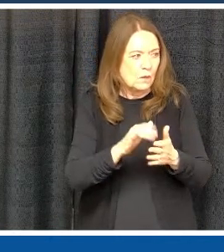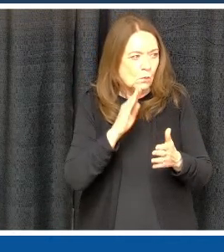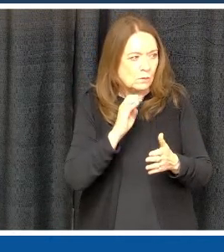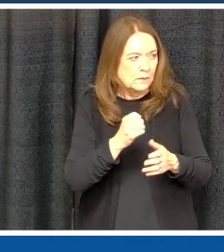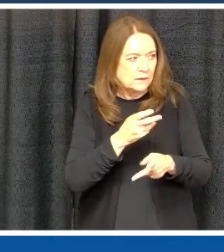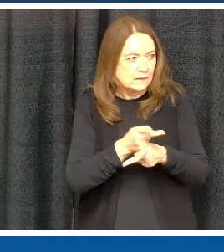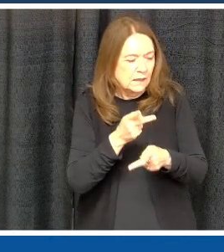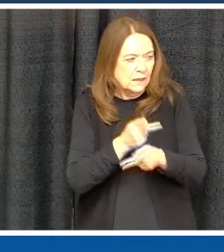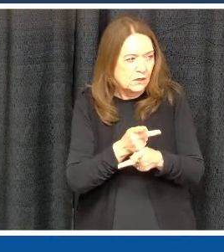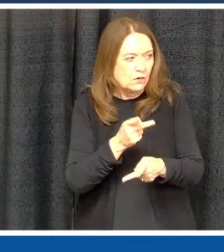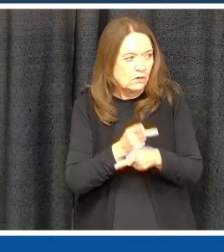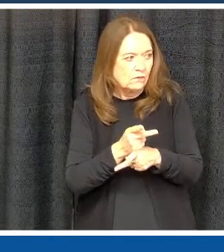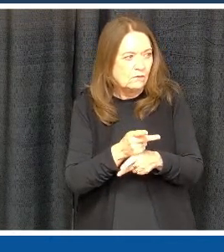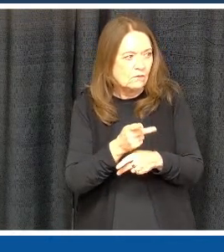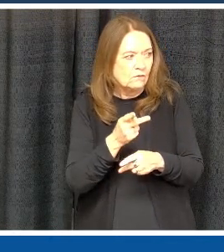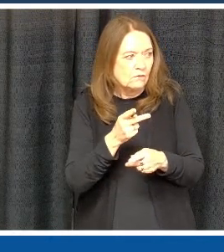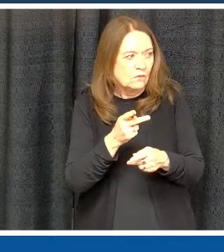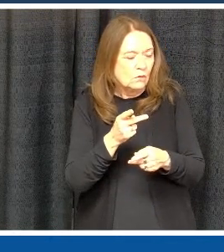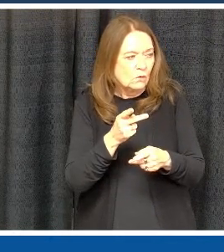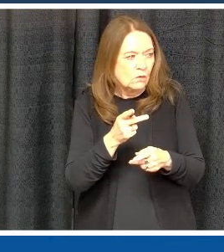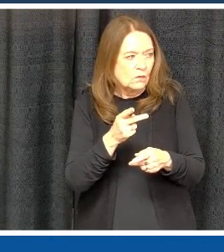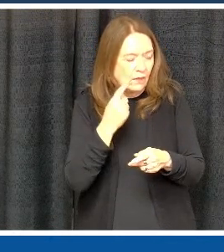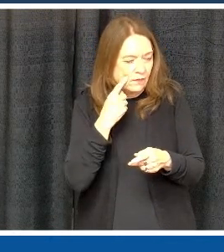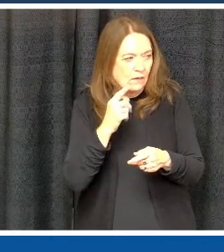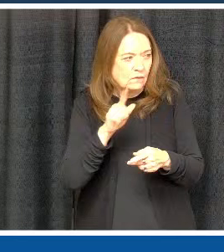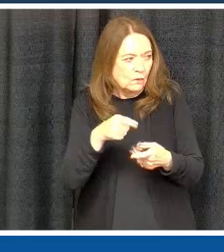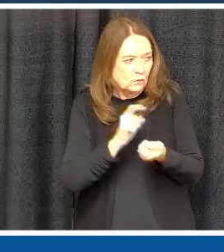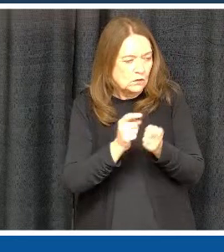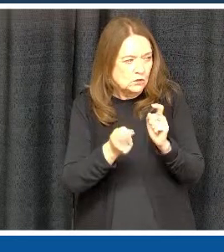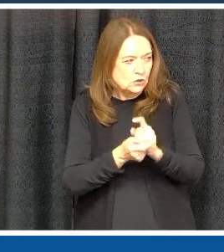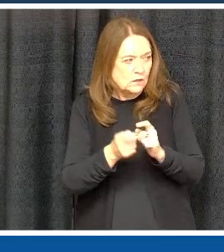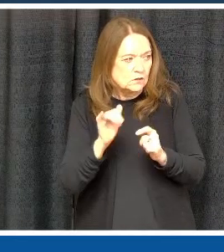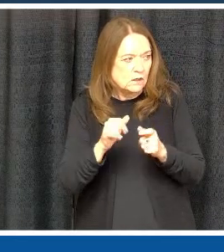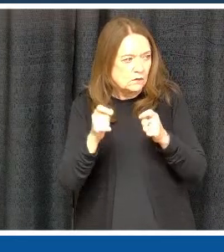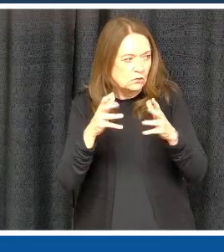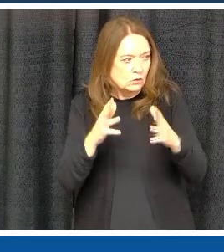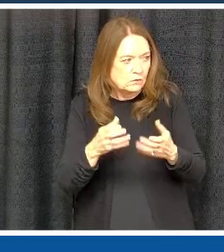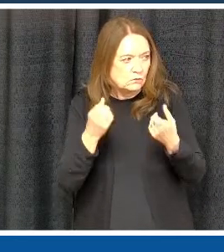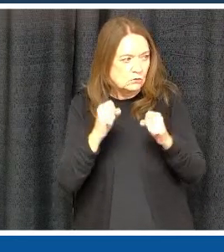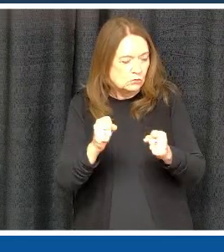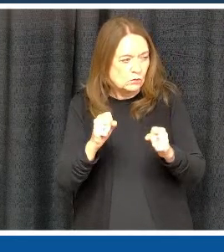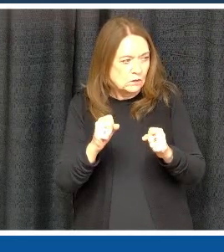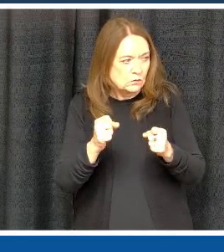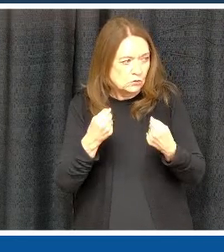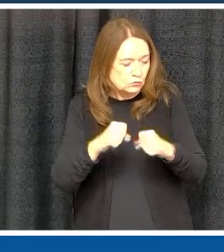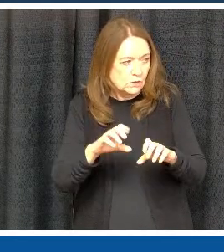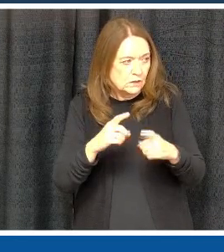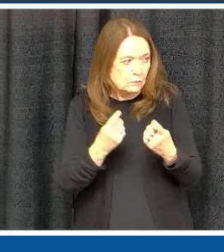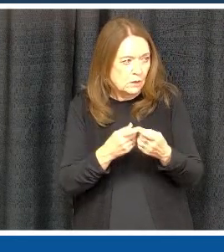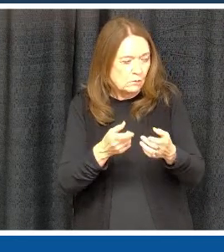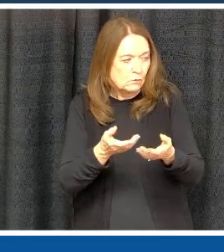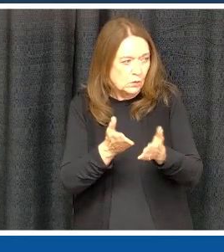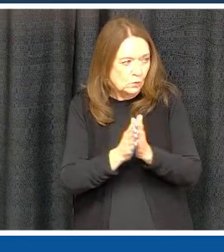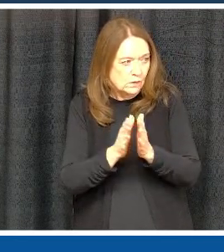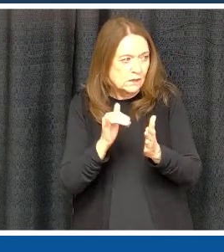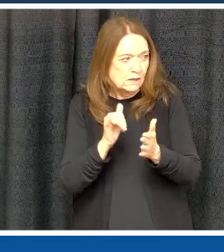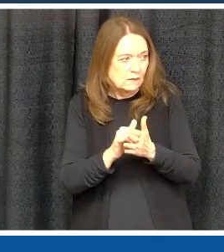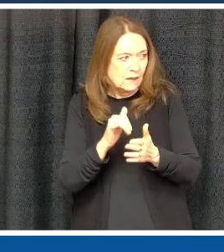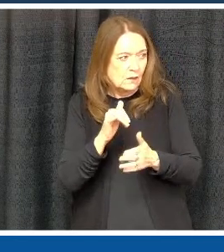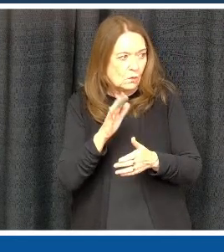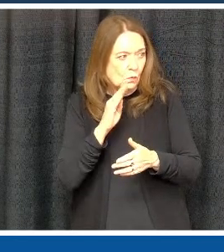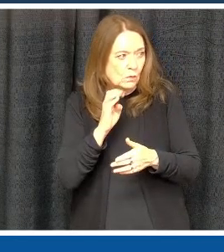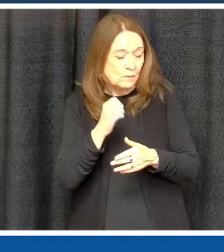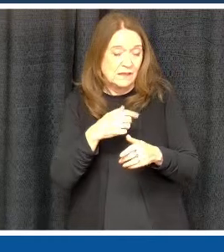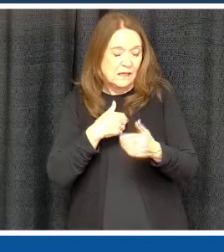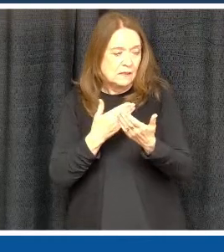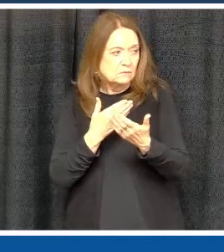regard to the request. I think it would be the only change that the director of the street department requested, and that had to do with the and. I can